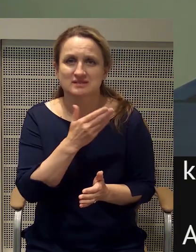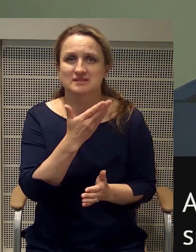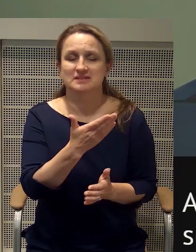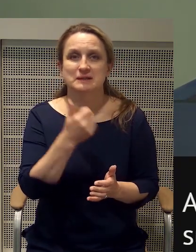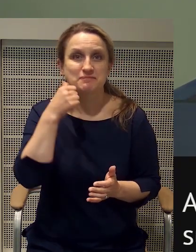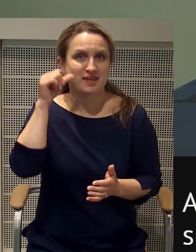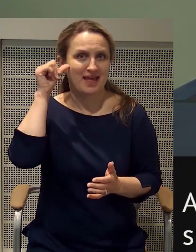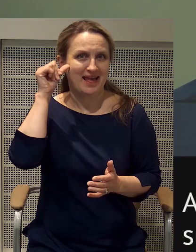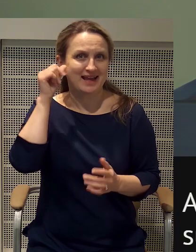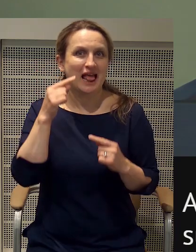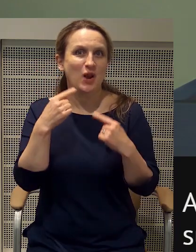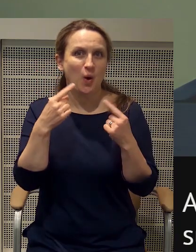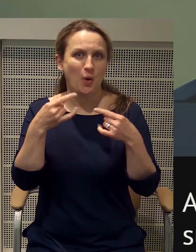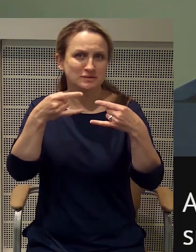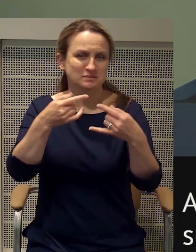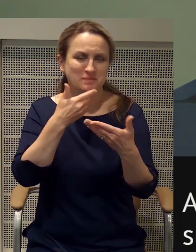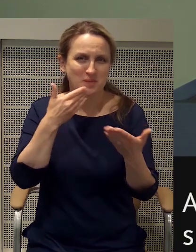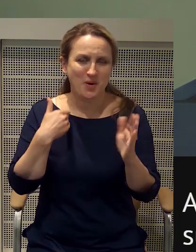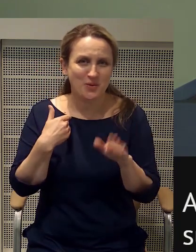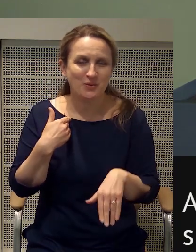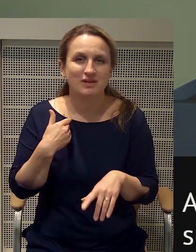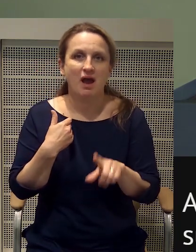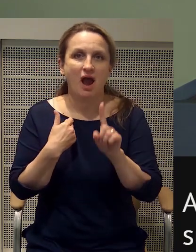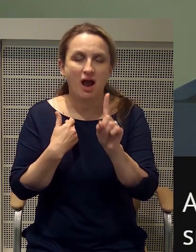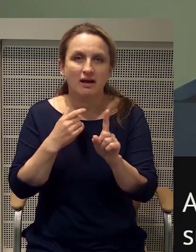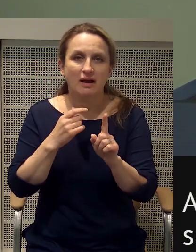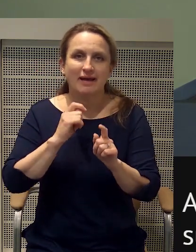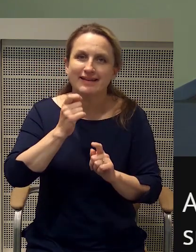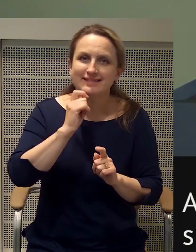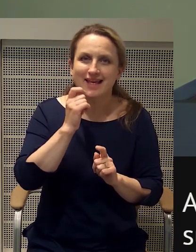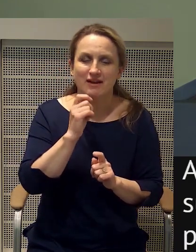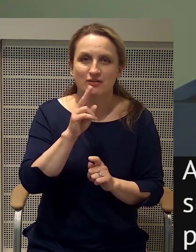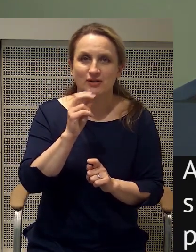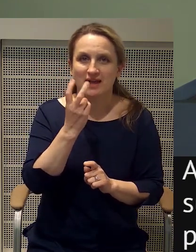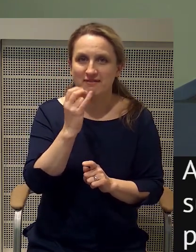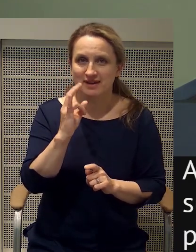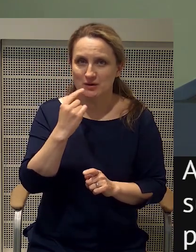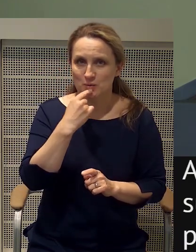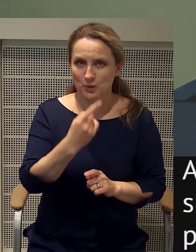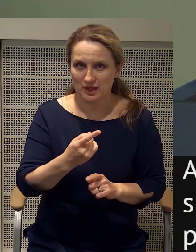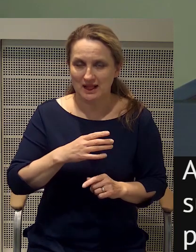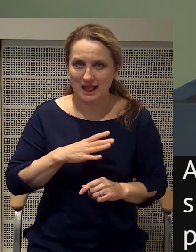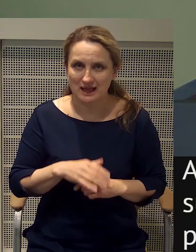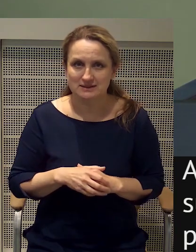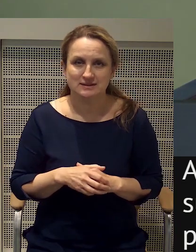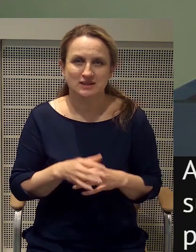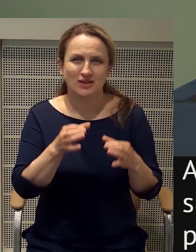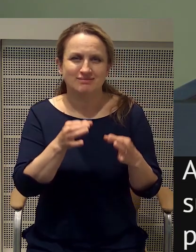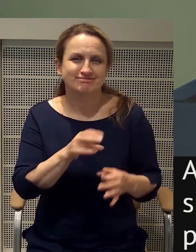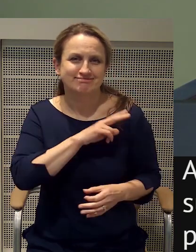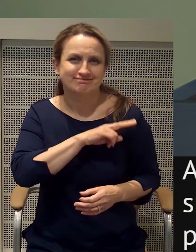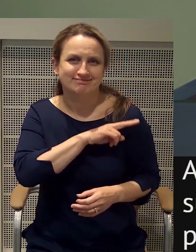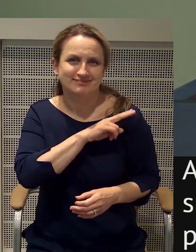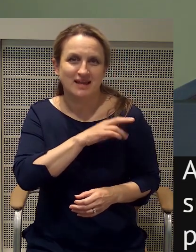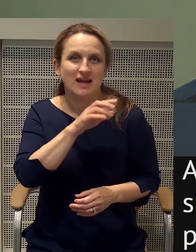like that. But now things have changed, and in